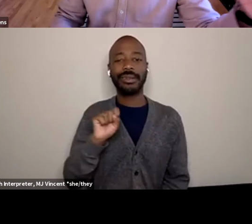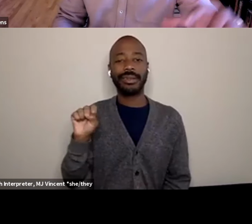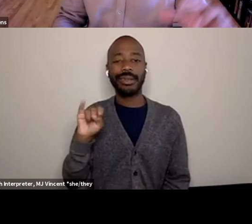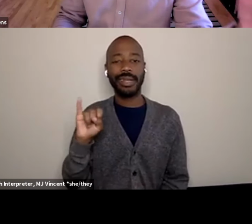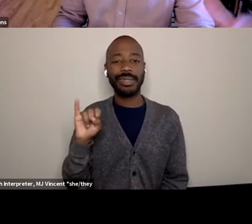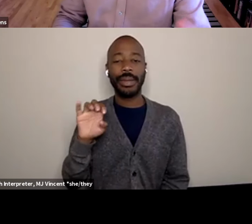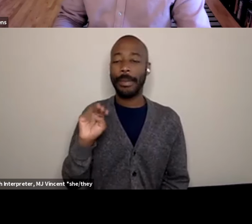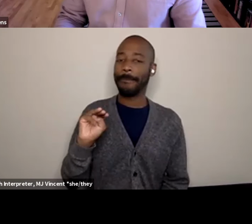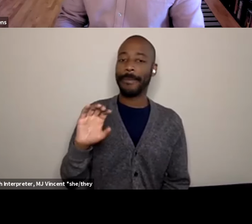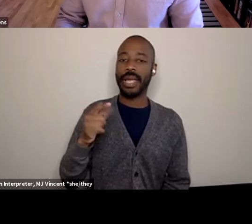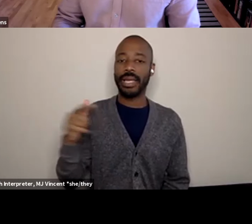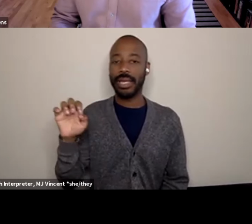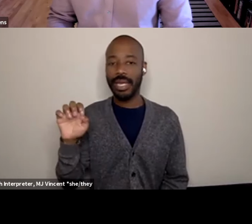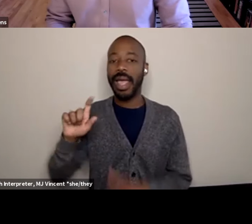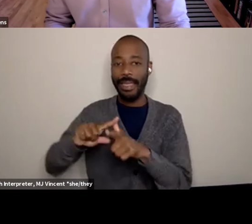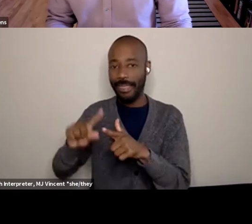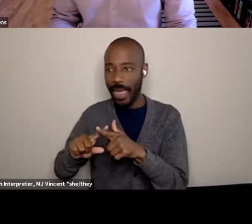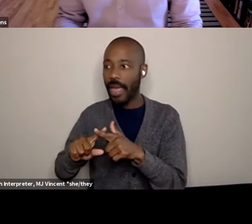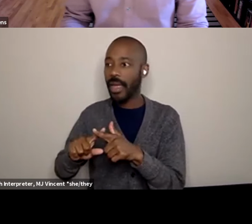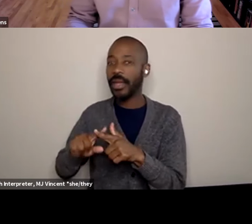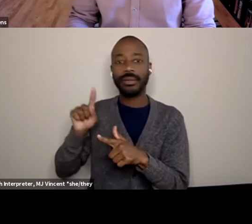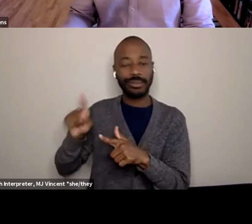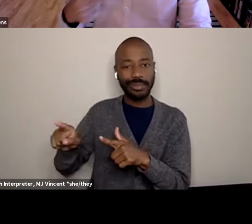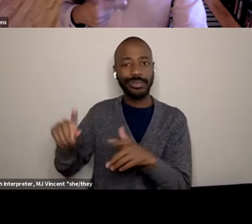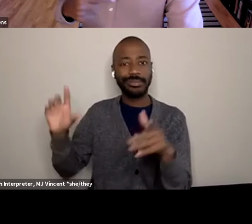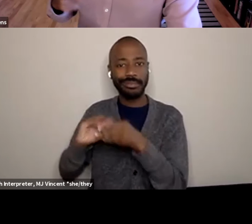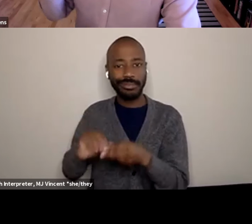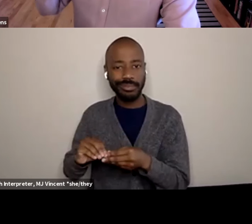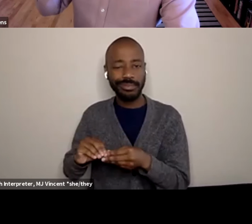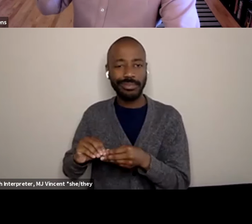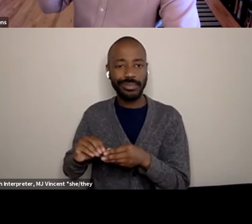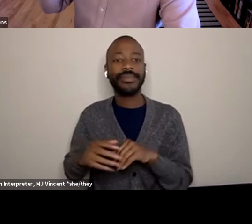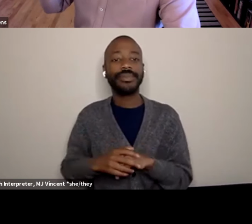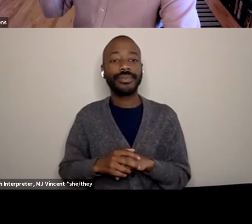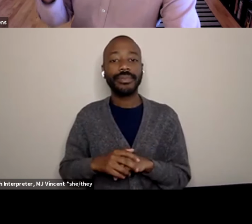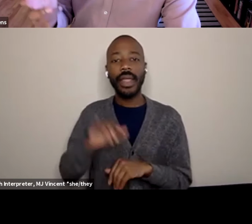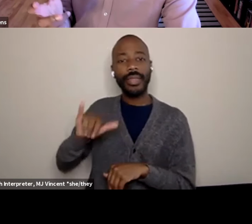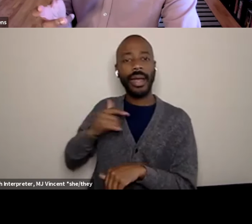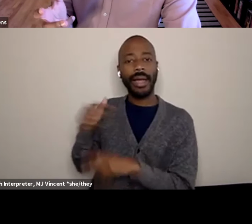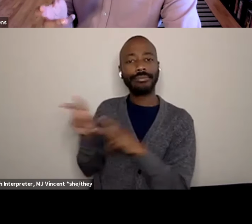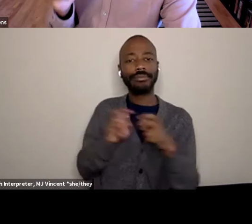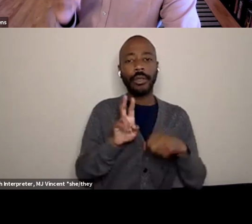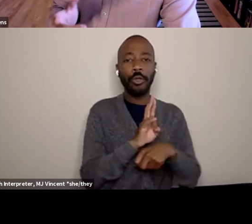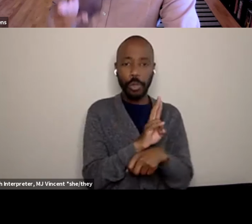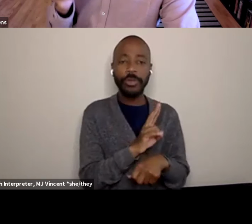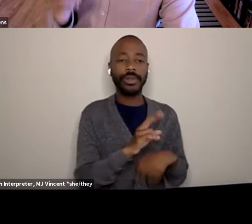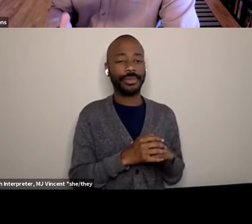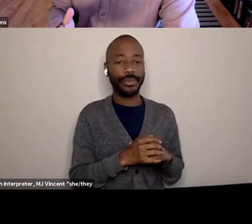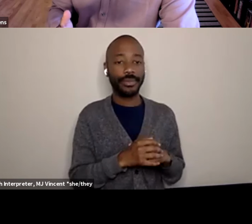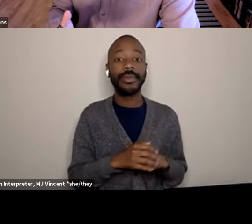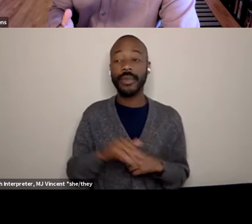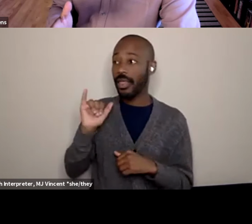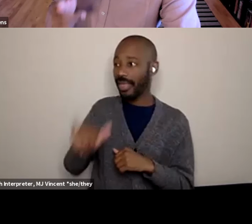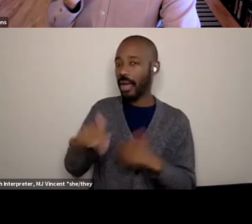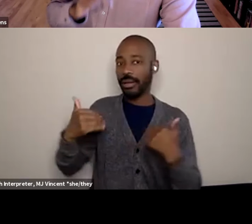to insert the narrative that I opened the talk with. And so for me, that became a completely new lens for what I needed to